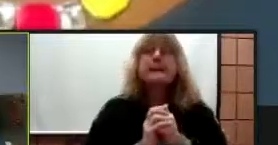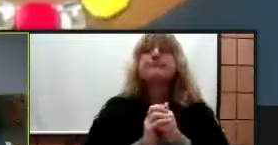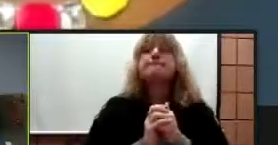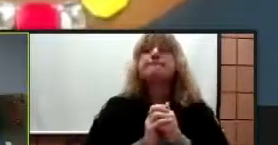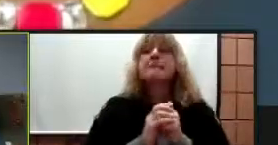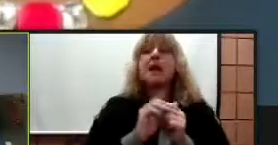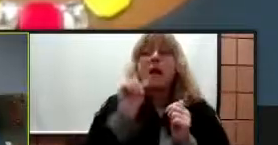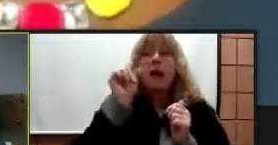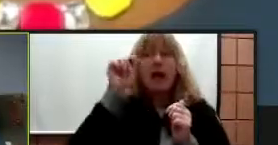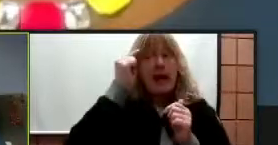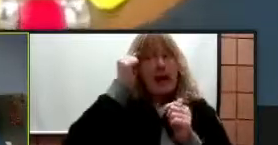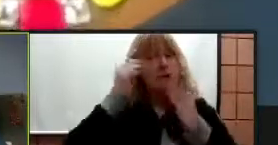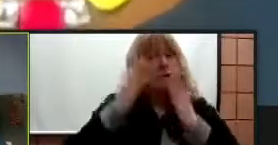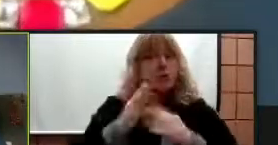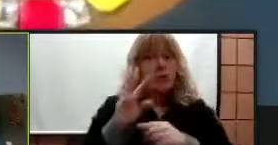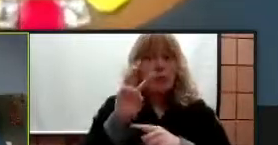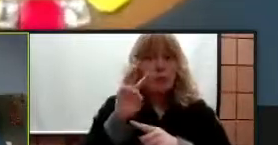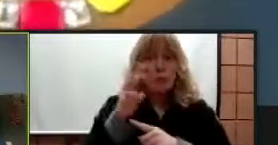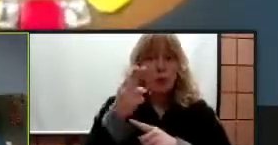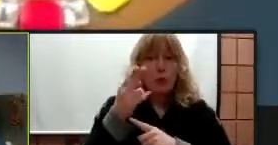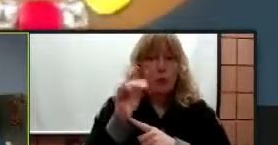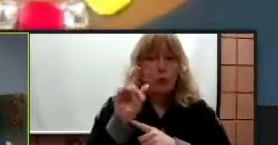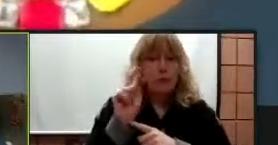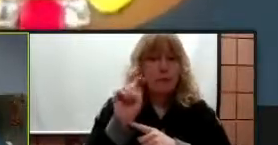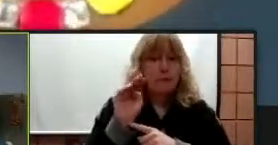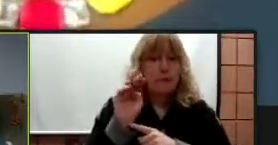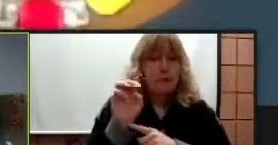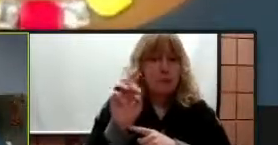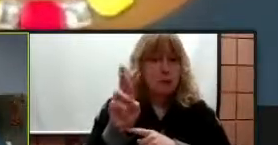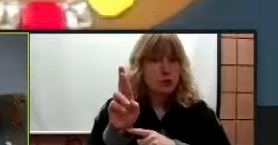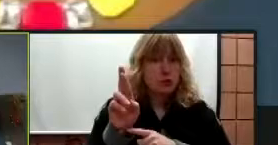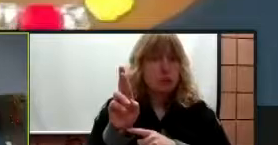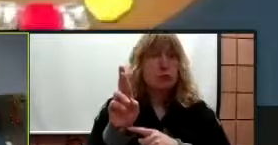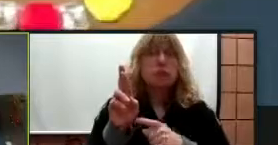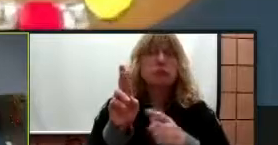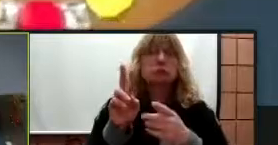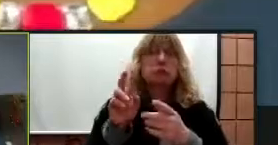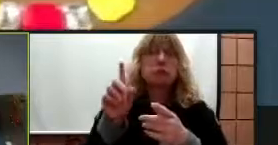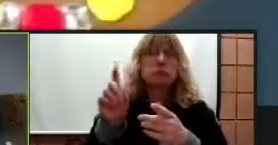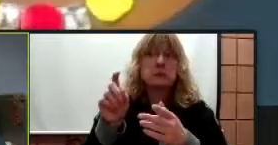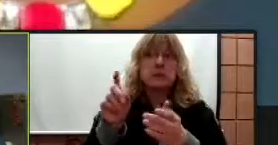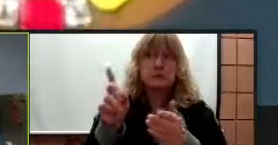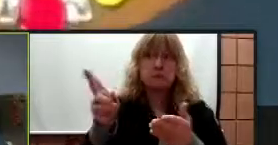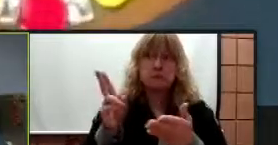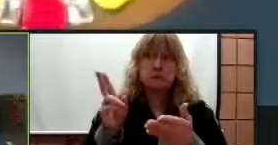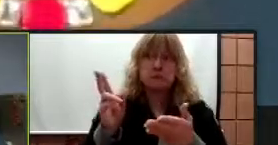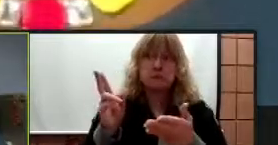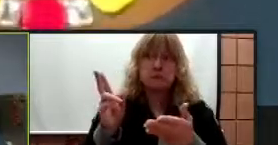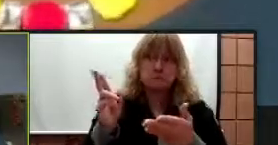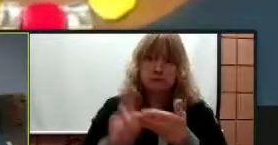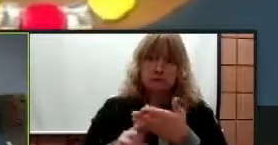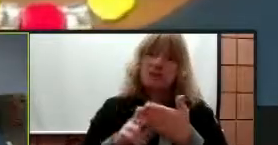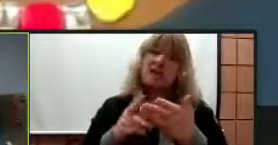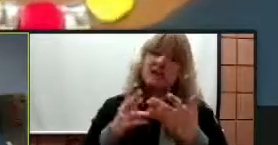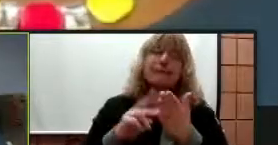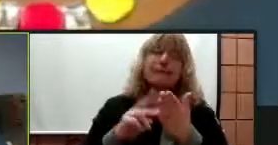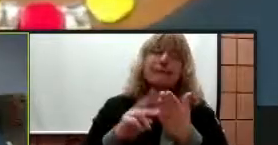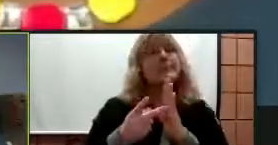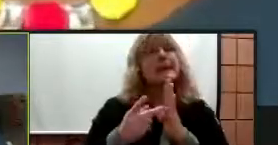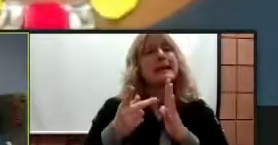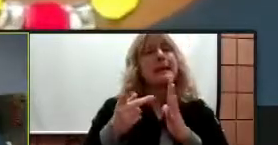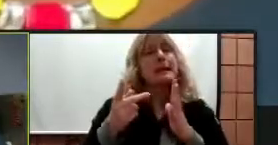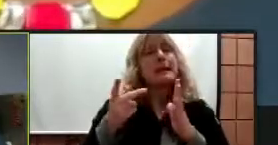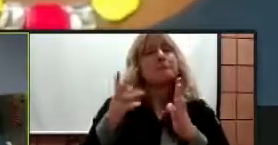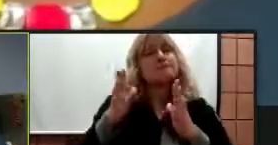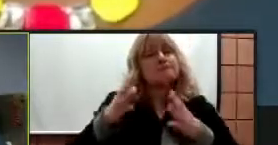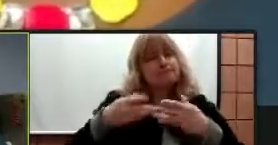pretty much signs off on relieving some of her pandemic power, a lot of this money is not